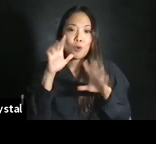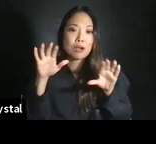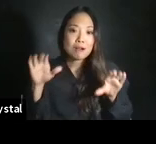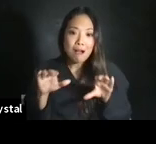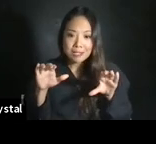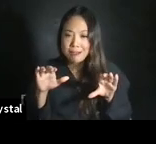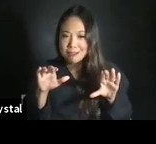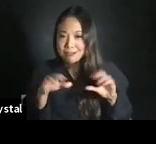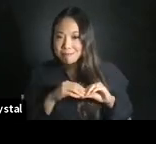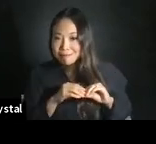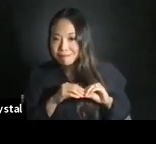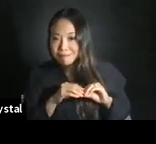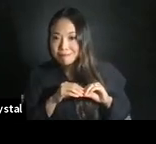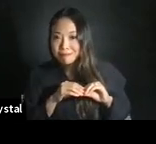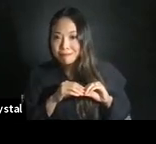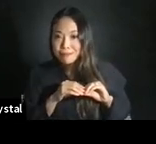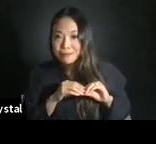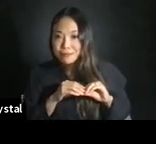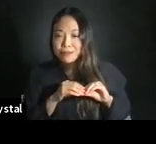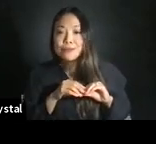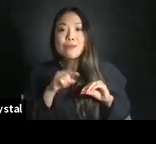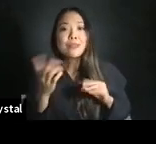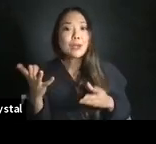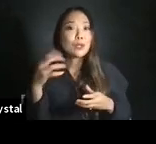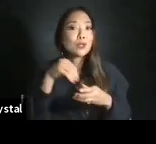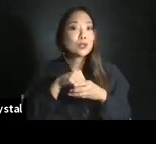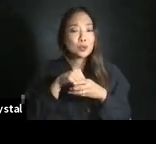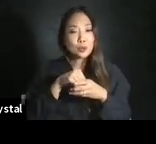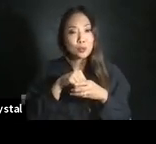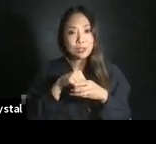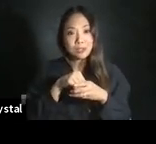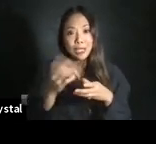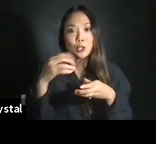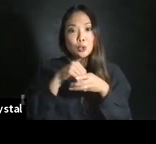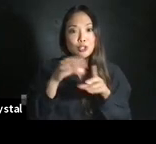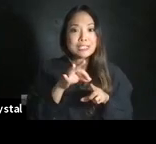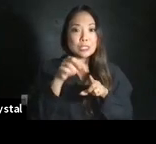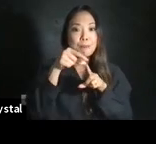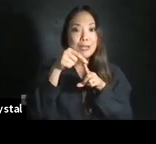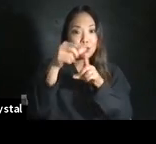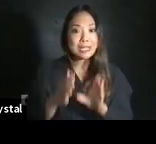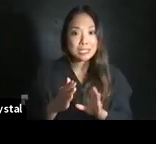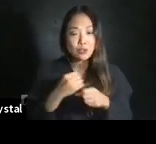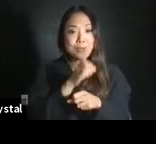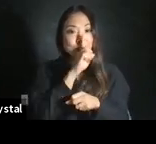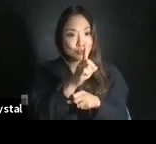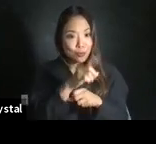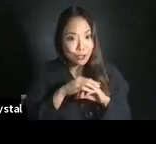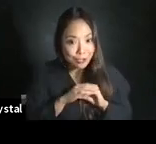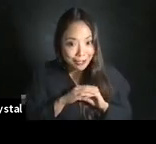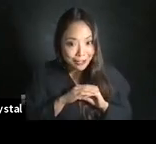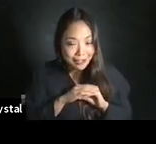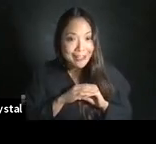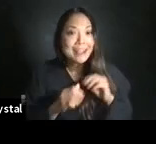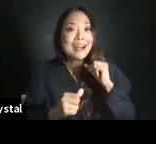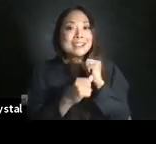the district office is deploying an inclusion specialist to fill ensure to fill and ensure and the assistant